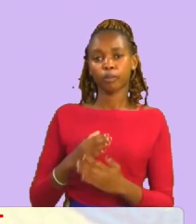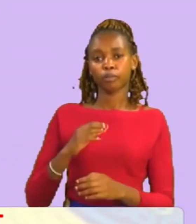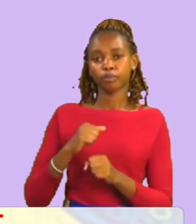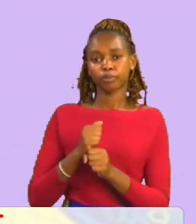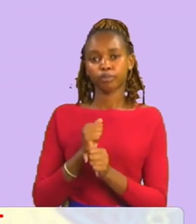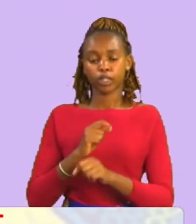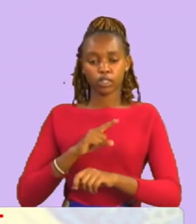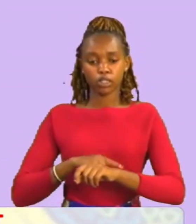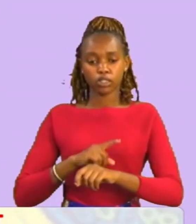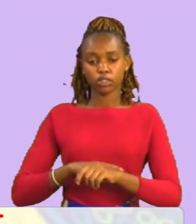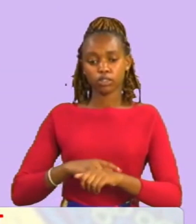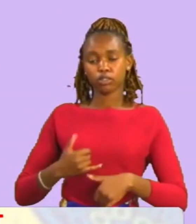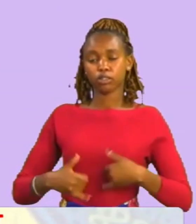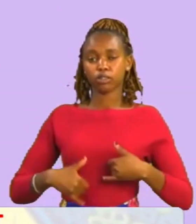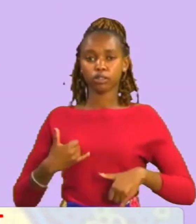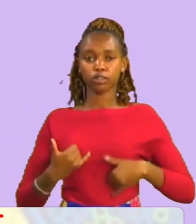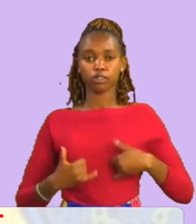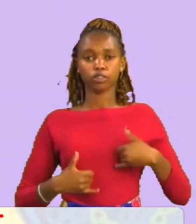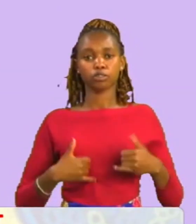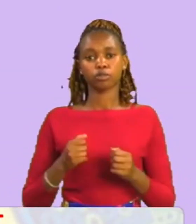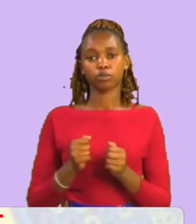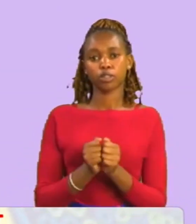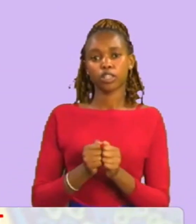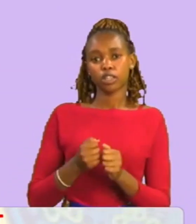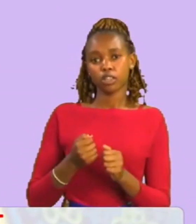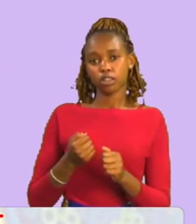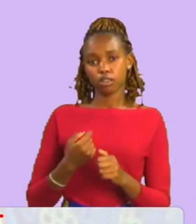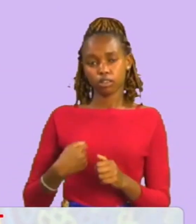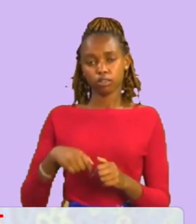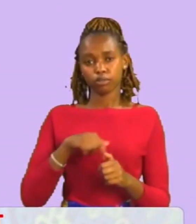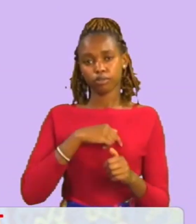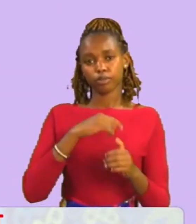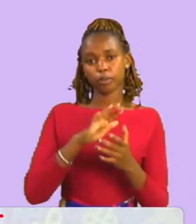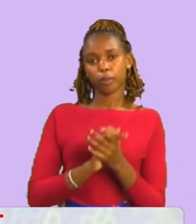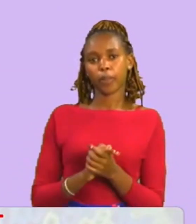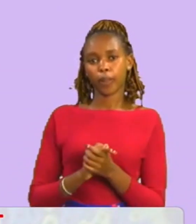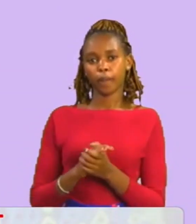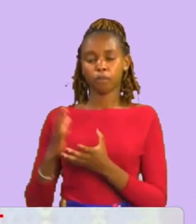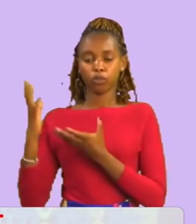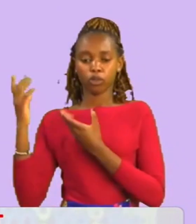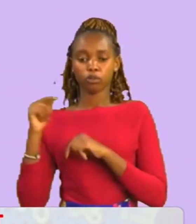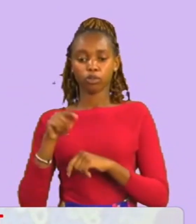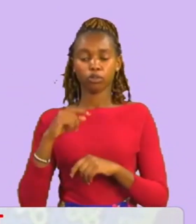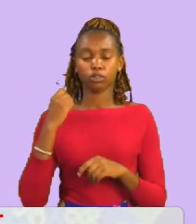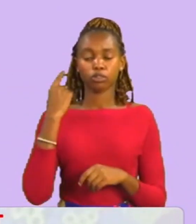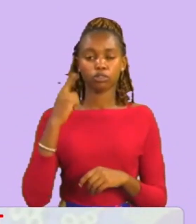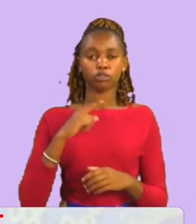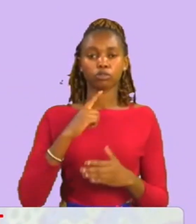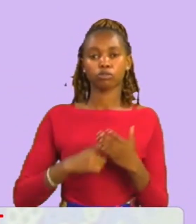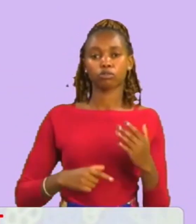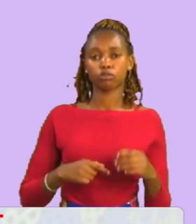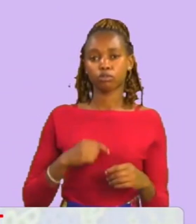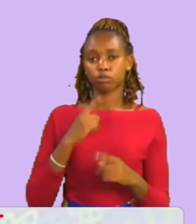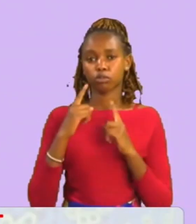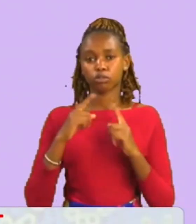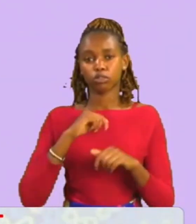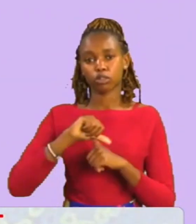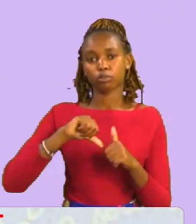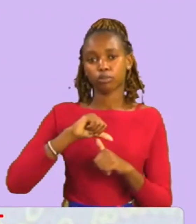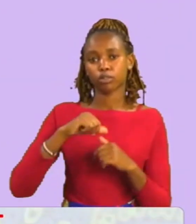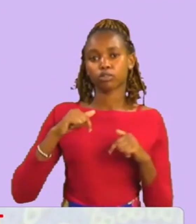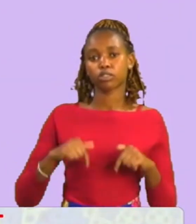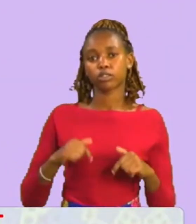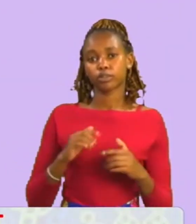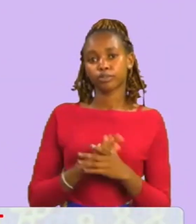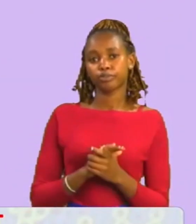to party with us. Of course, pale hashtag yetu ya Riba Jiadoba, we hope we get what you're talking about. Mwaka inaisha coming in thick and fast. But then